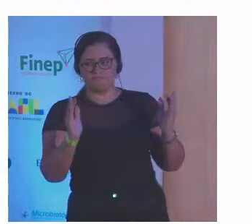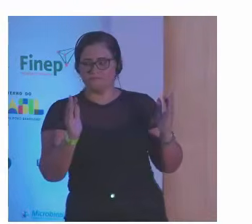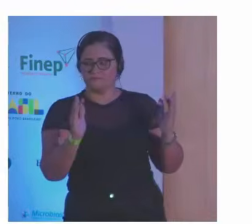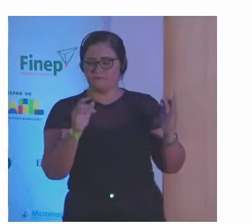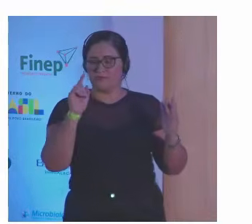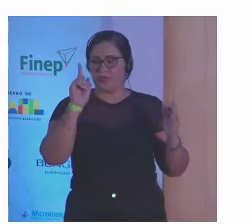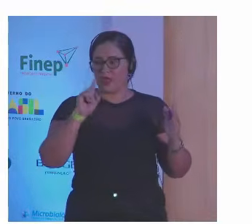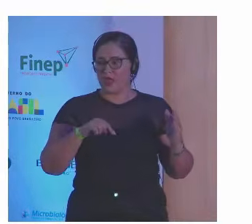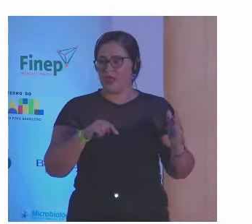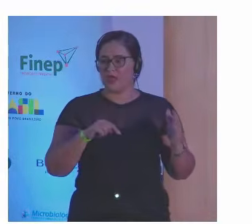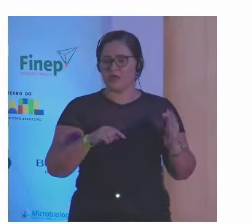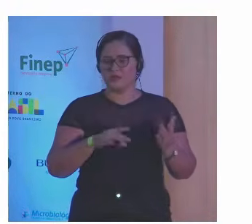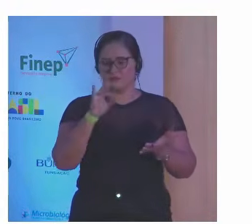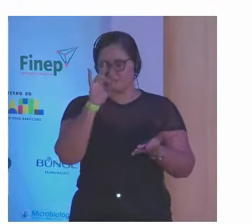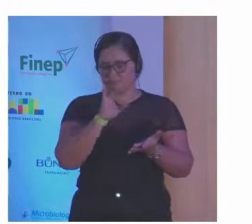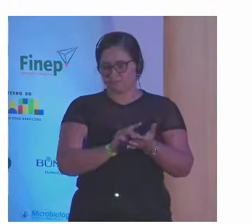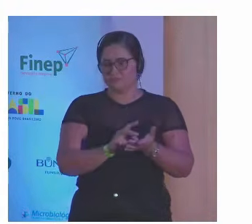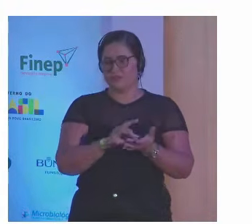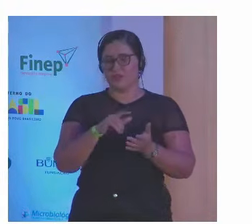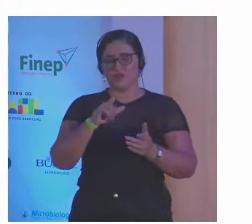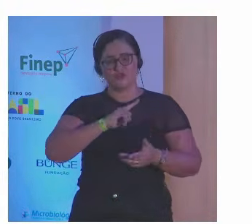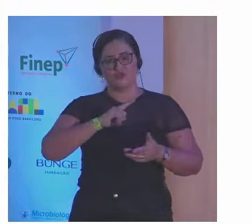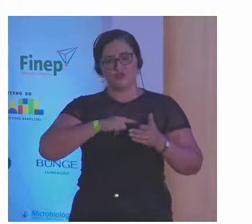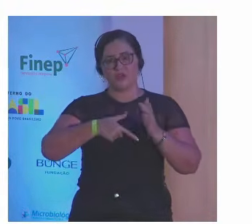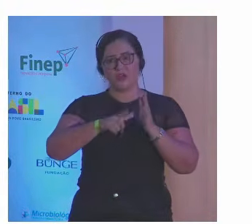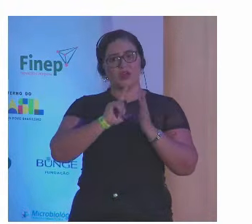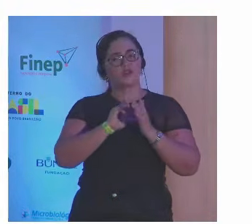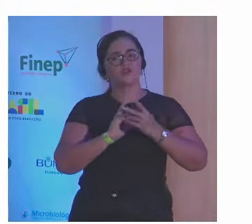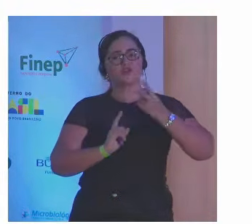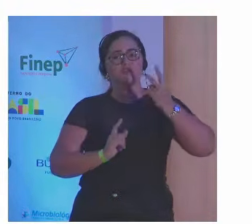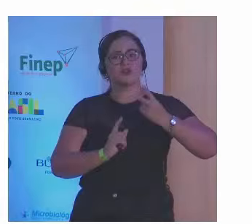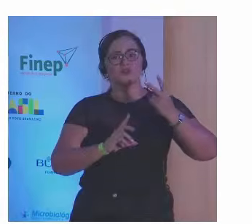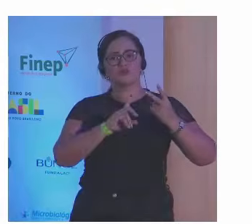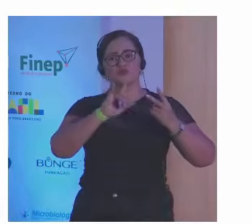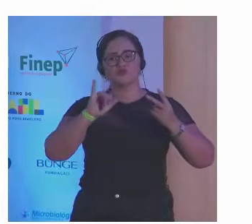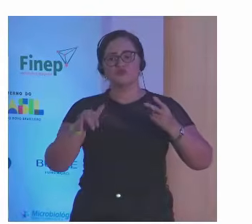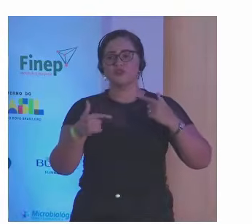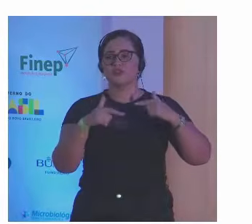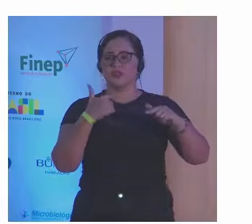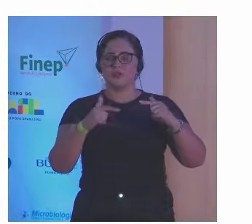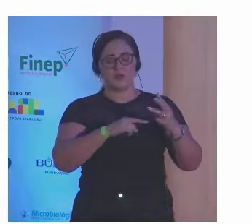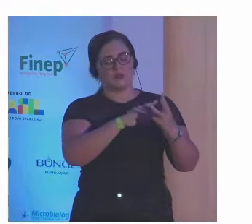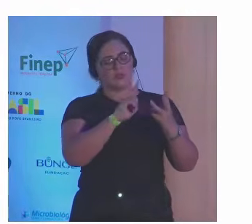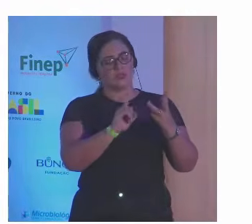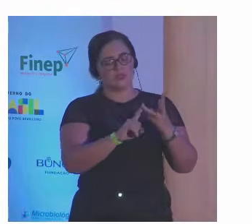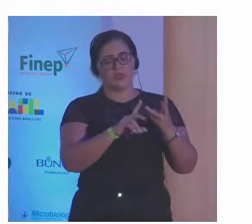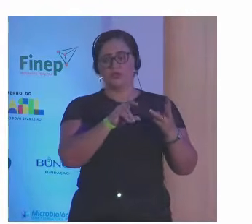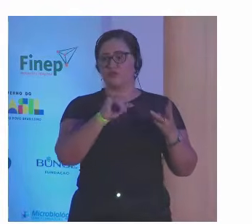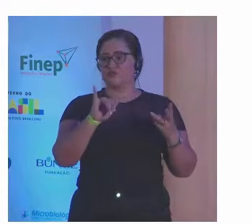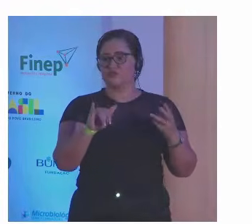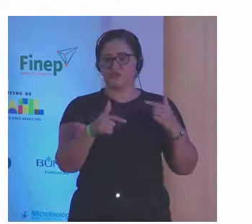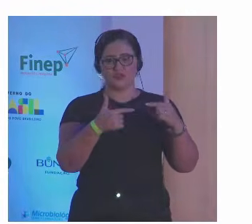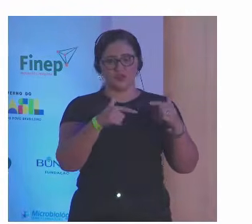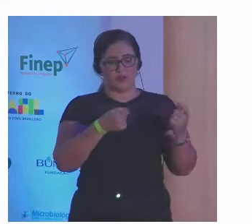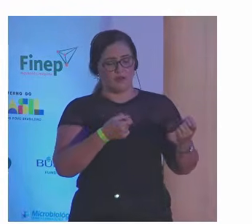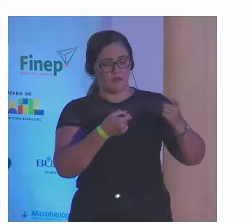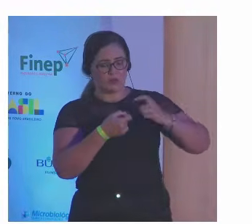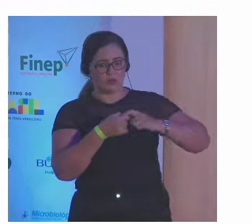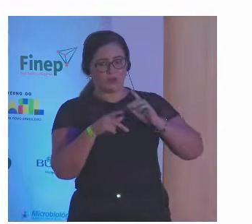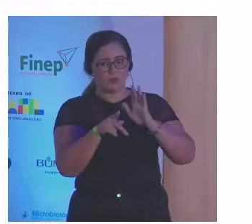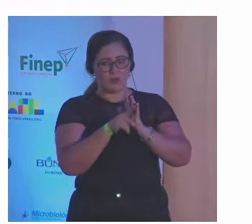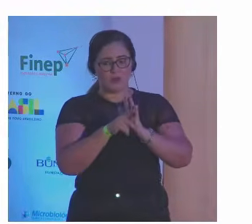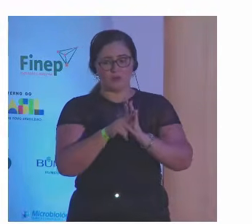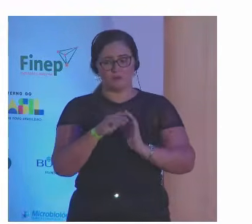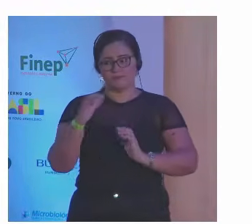what we had before. Second day of work. The third day, back to science. Okay, great,